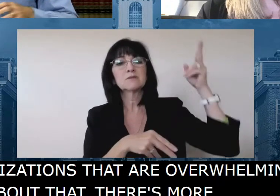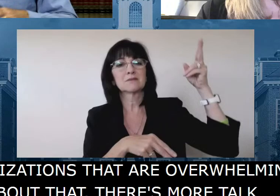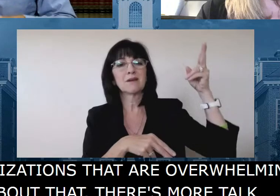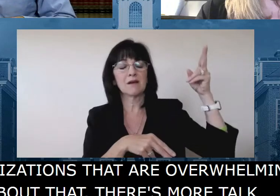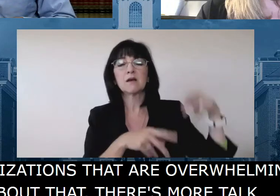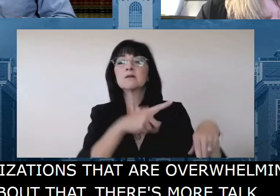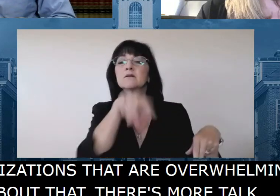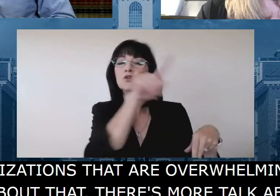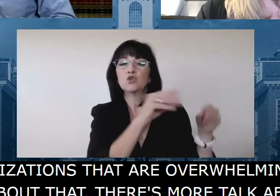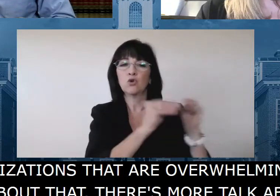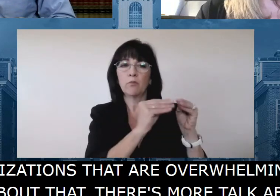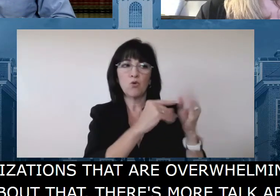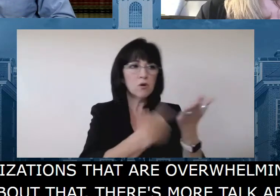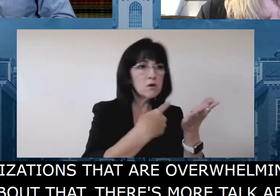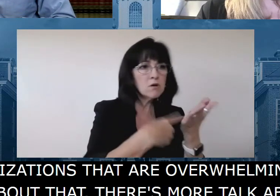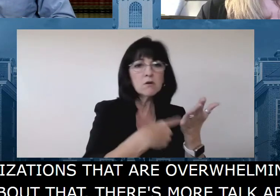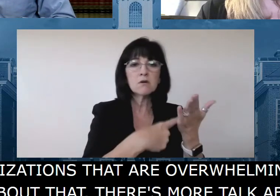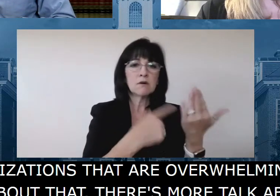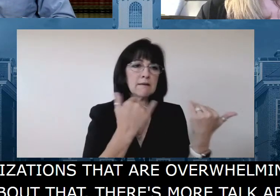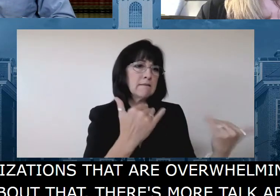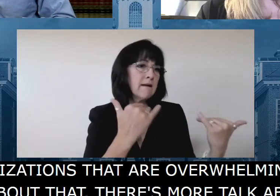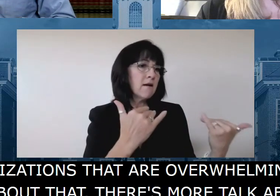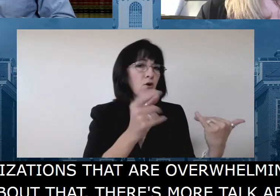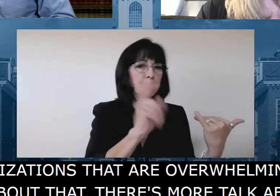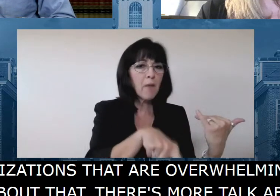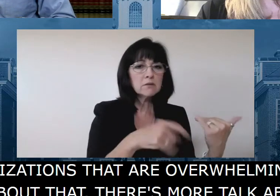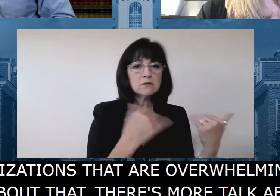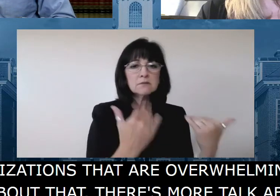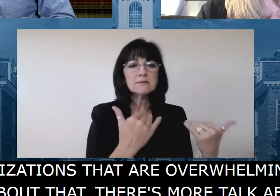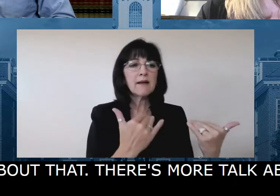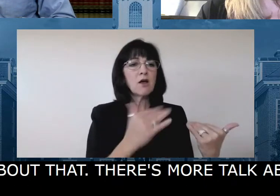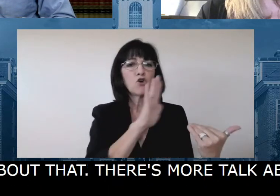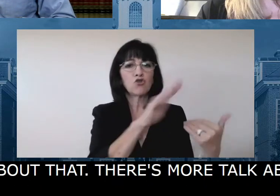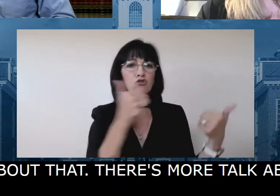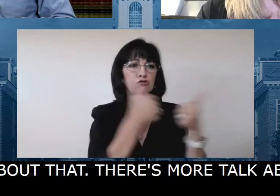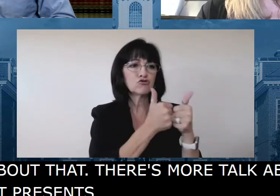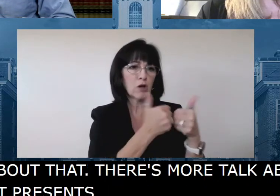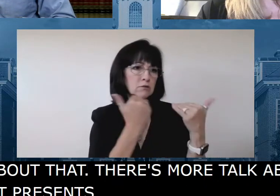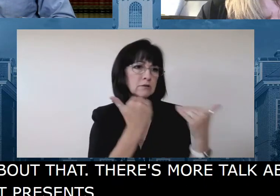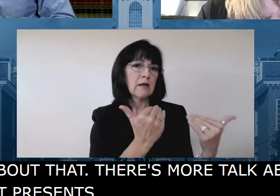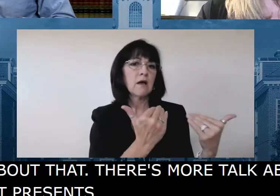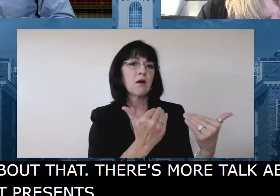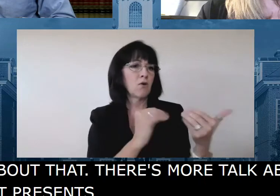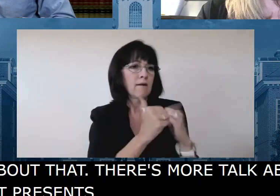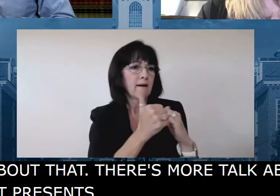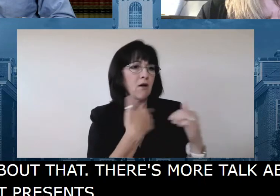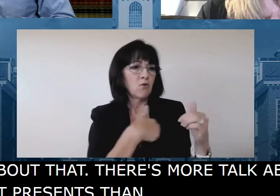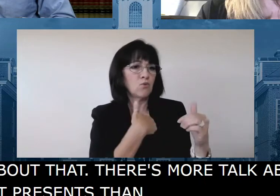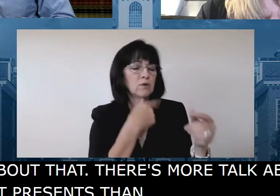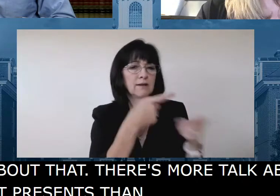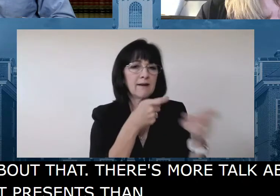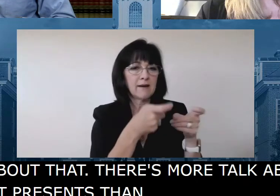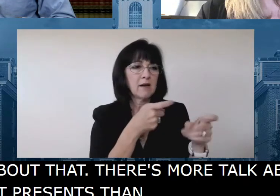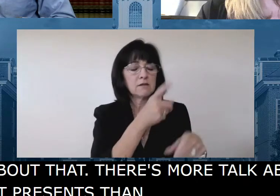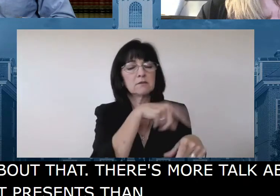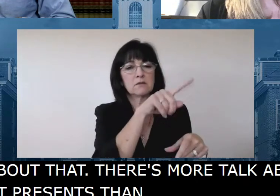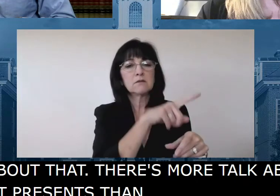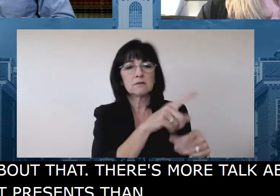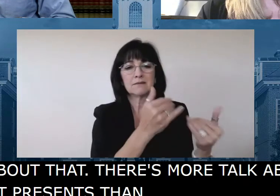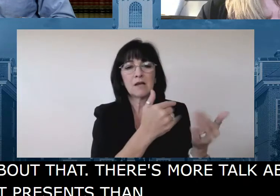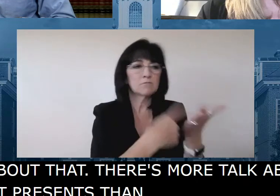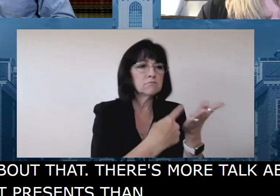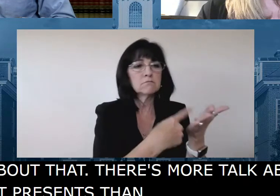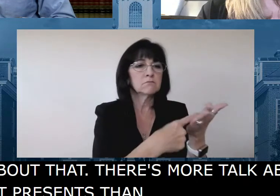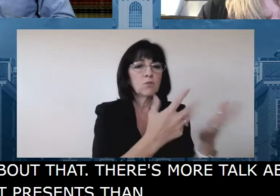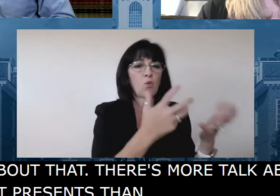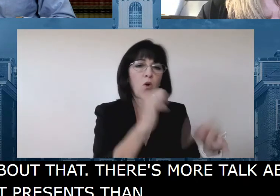immediacy and the challenges that presents than the passport idea, which not